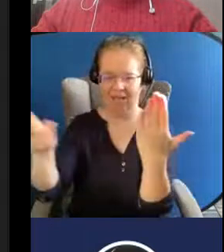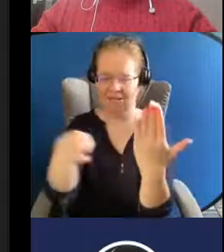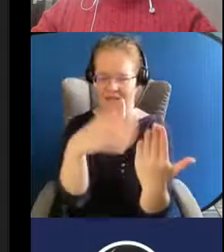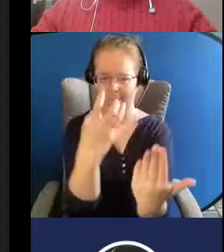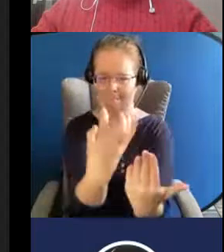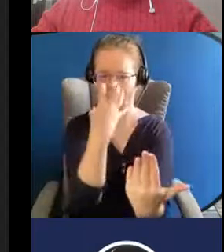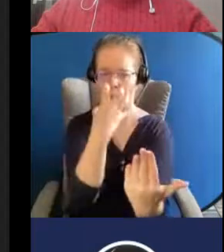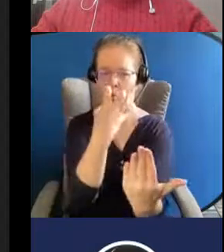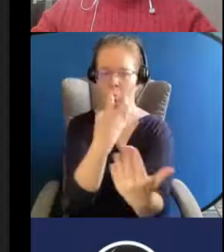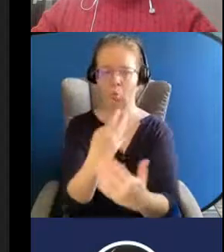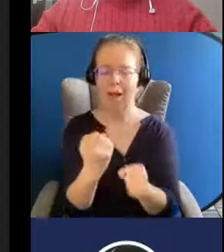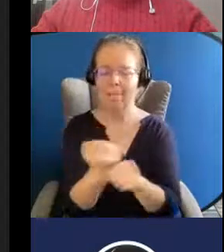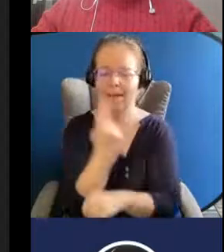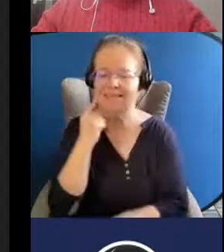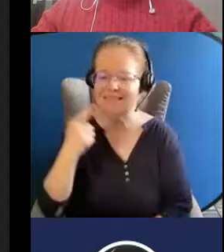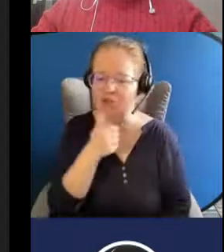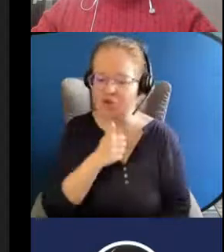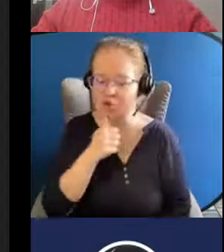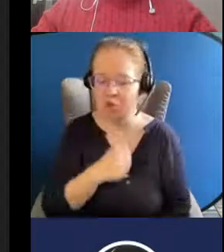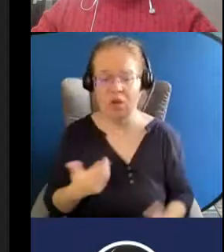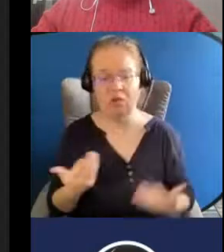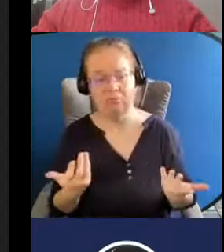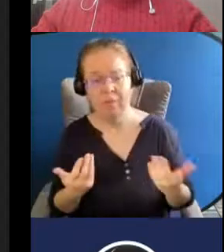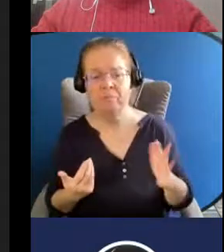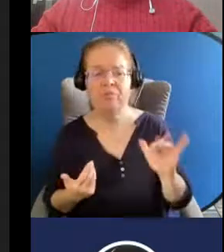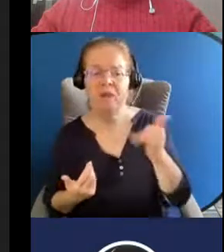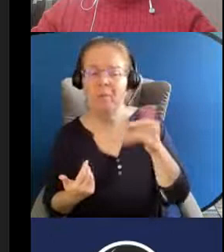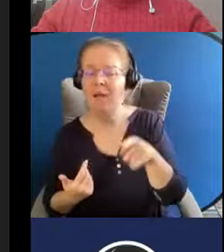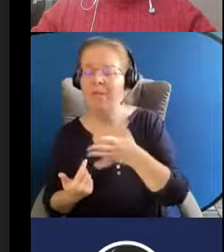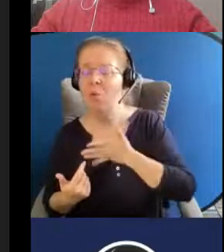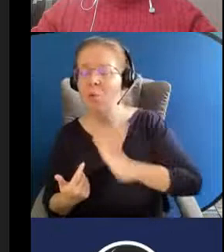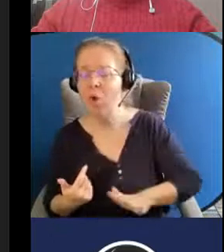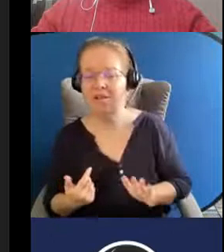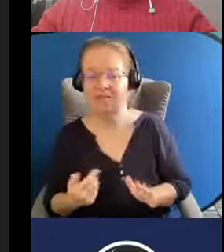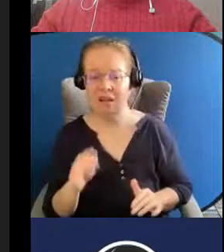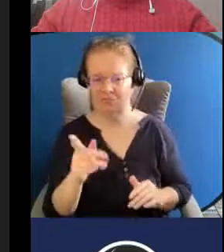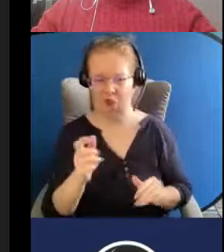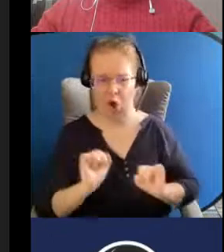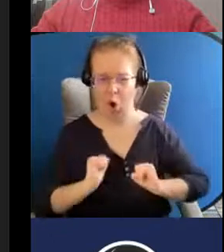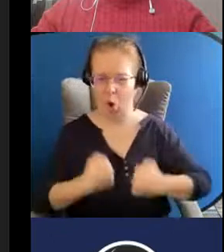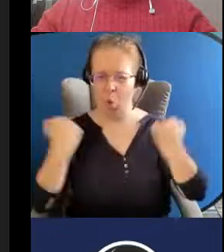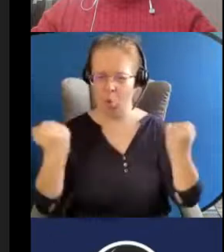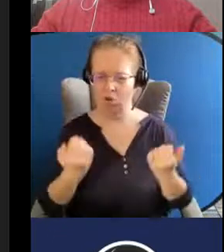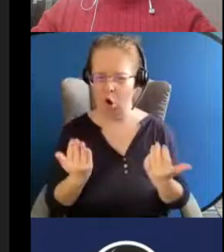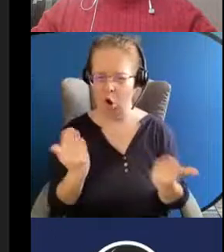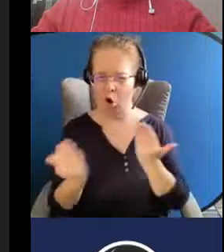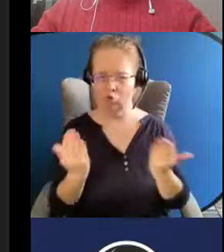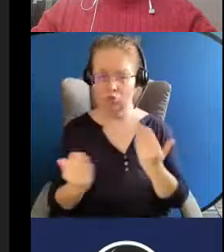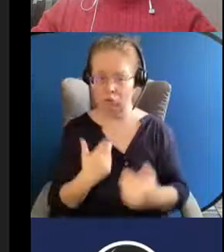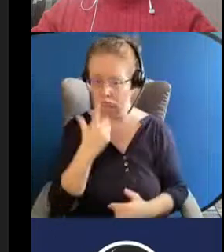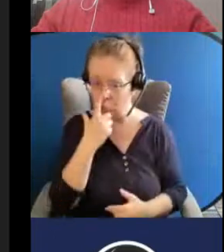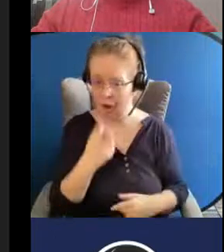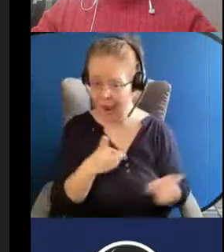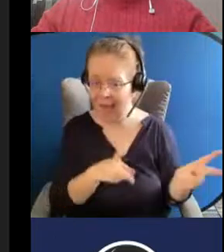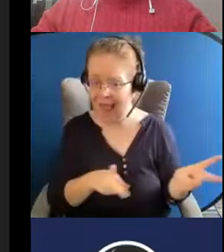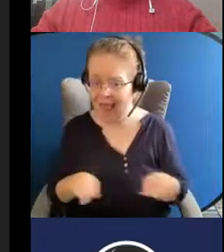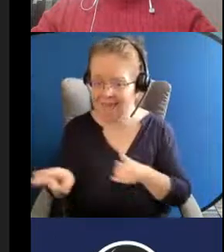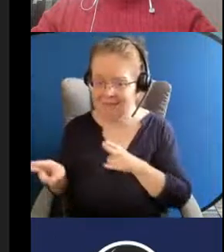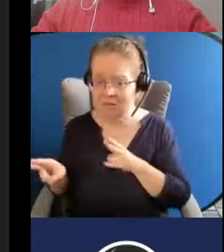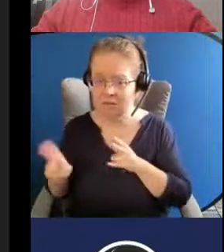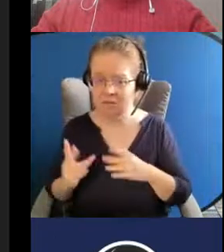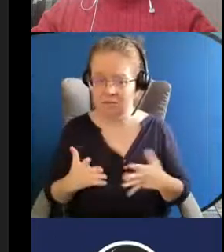to use. And let's suppose you want to make your own contrast theme. You've got the ability to edit them.